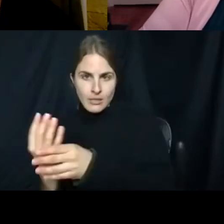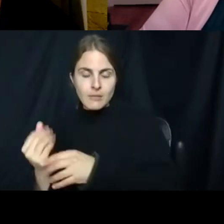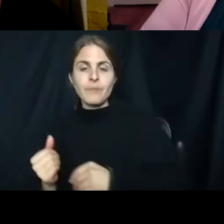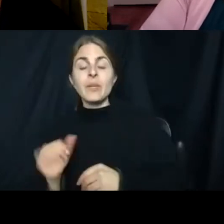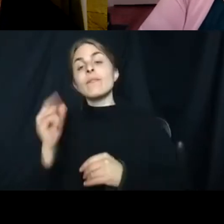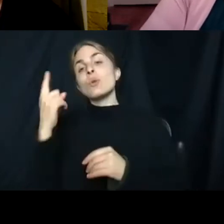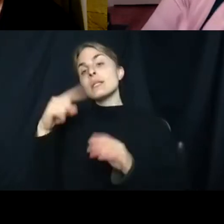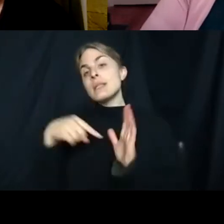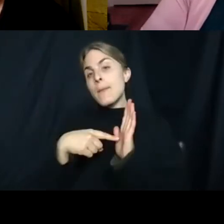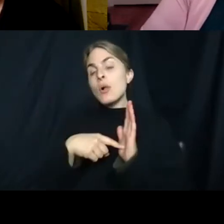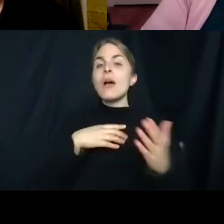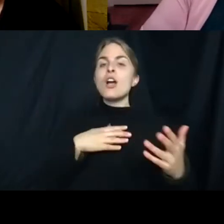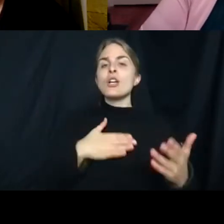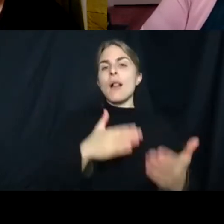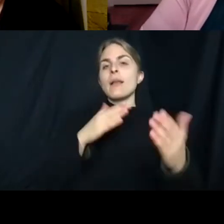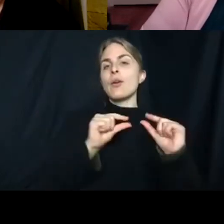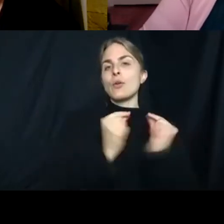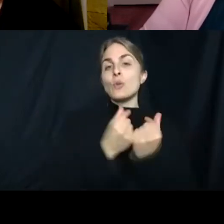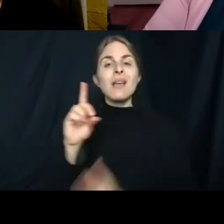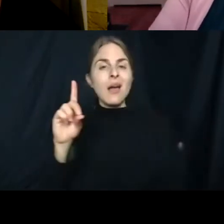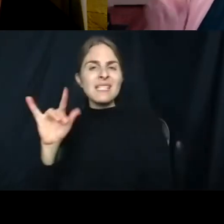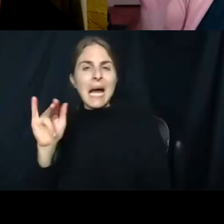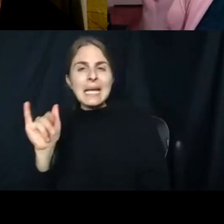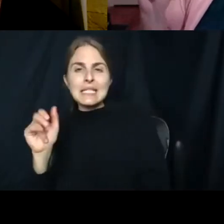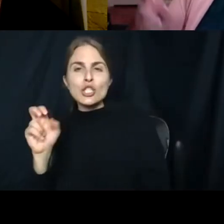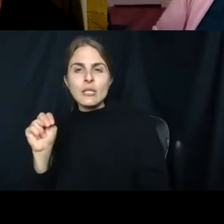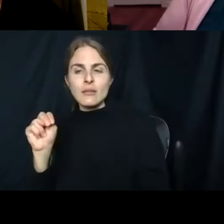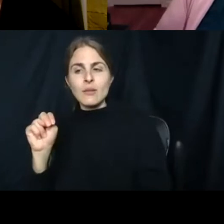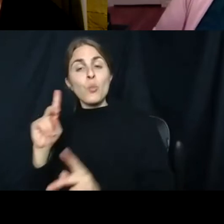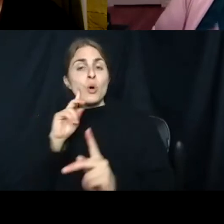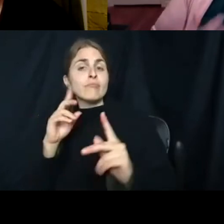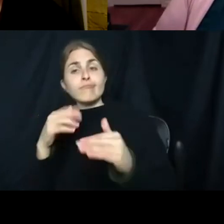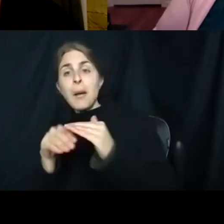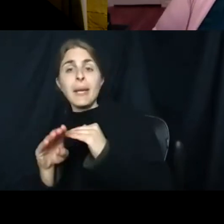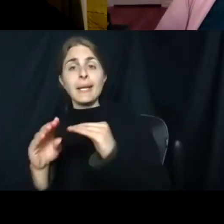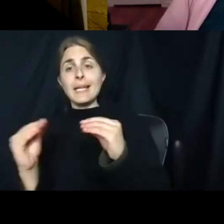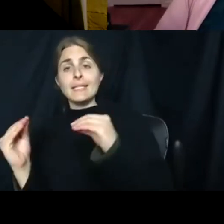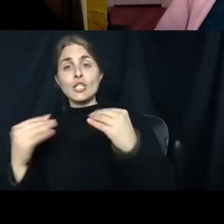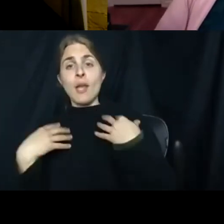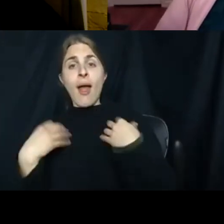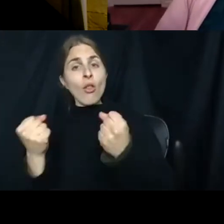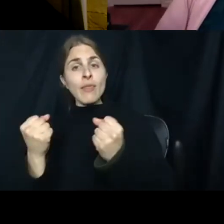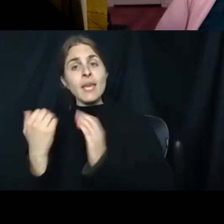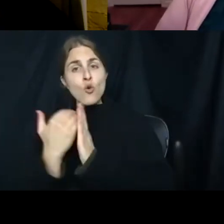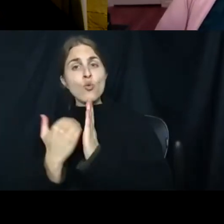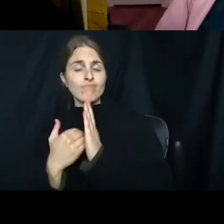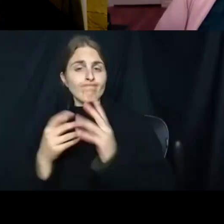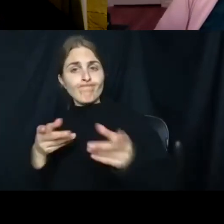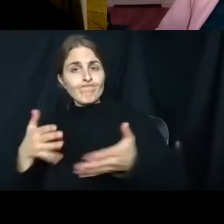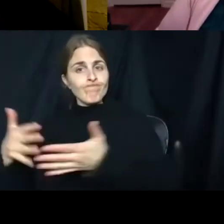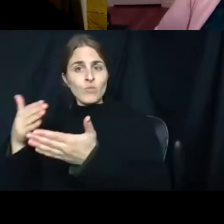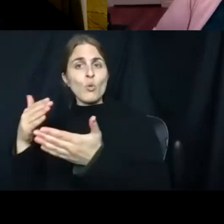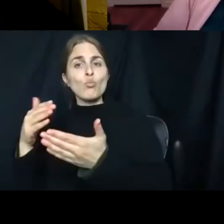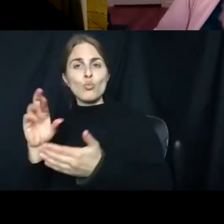culinary groups, I know with dietitians, they'll come in and try to teach like healthy recipes. I wonder how even like having culinary